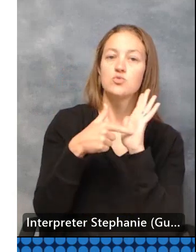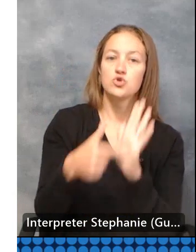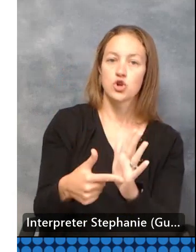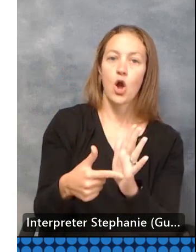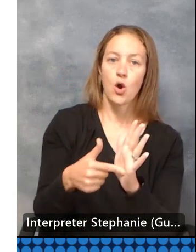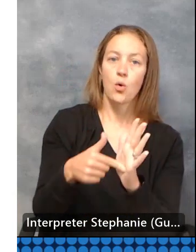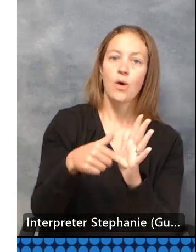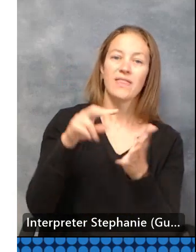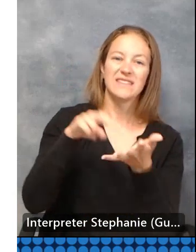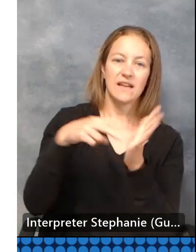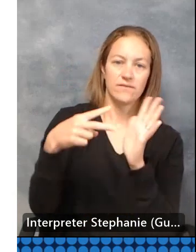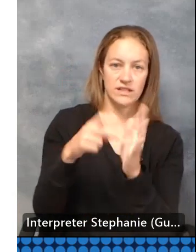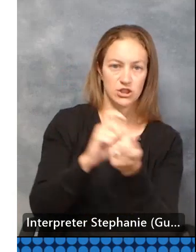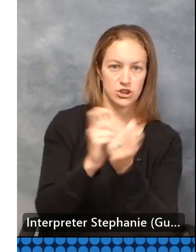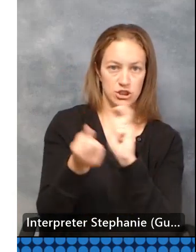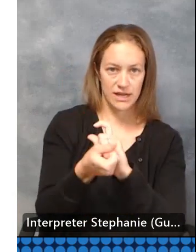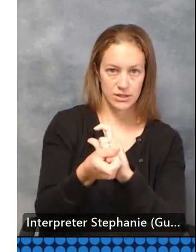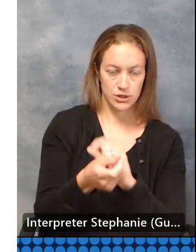to the definitions.